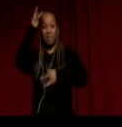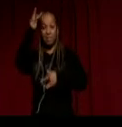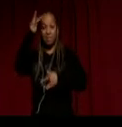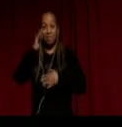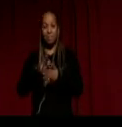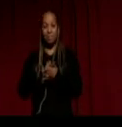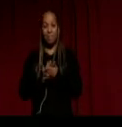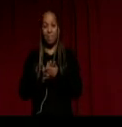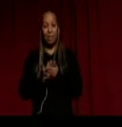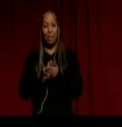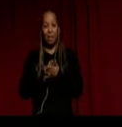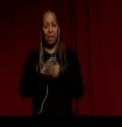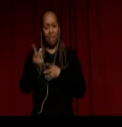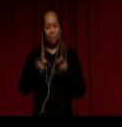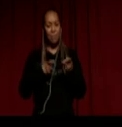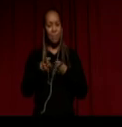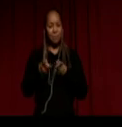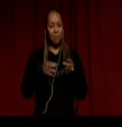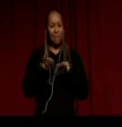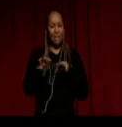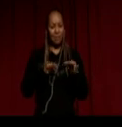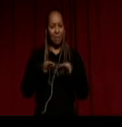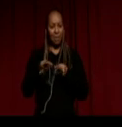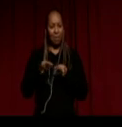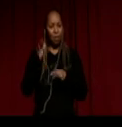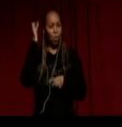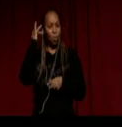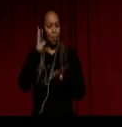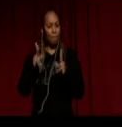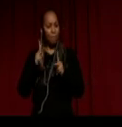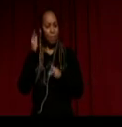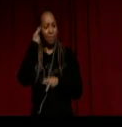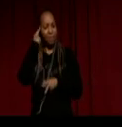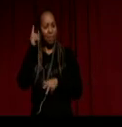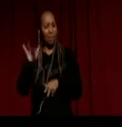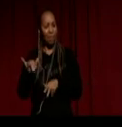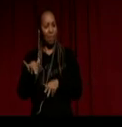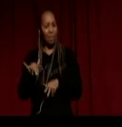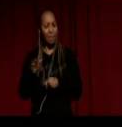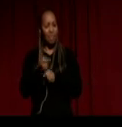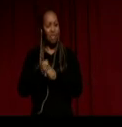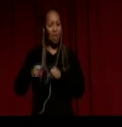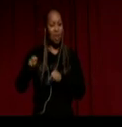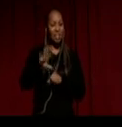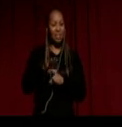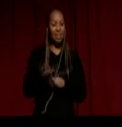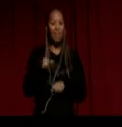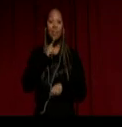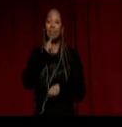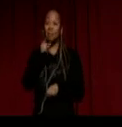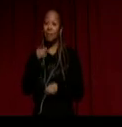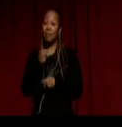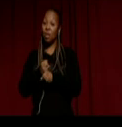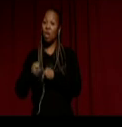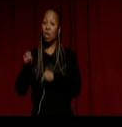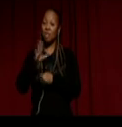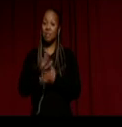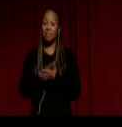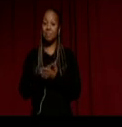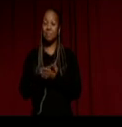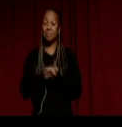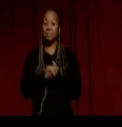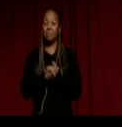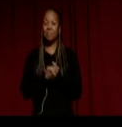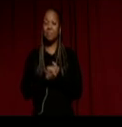of you briefly explain why people think the 5G towers are causing it, and answer, is it causing it? I think it's